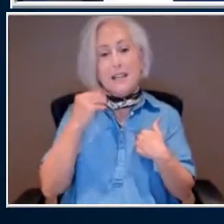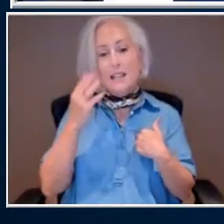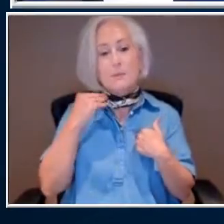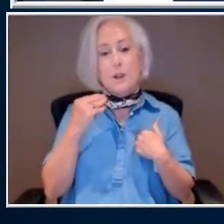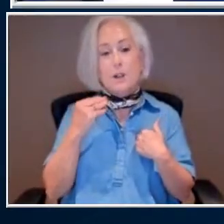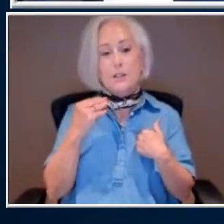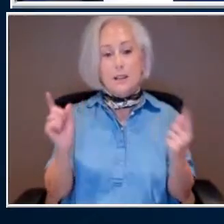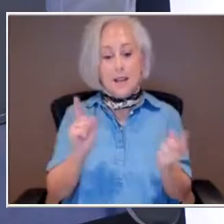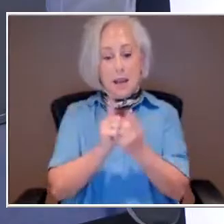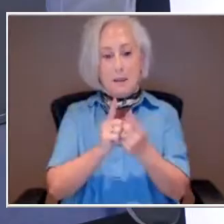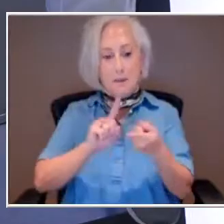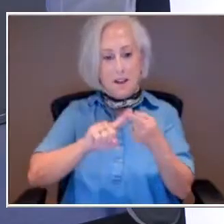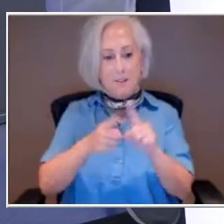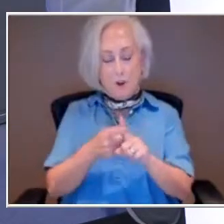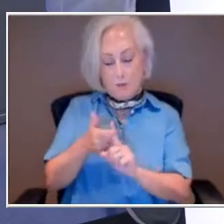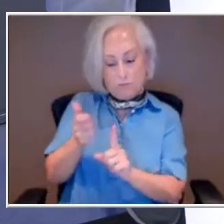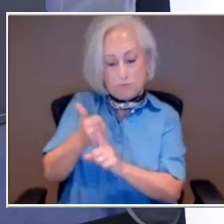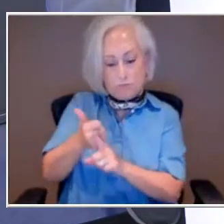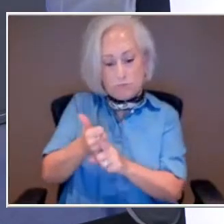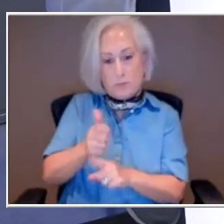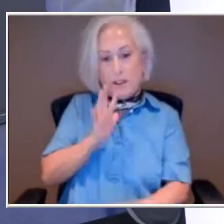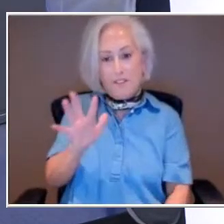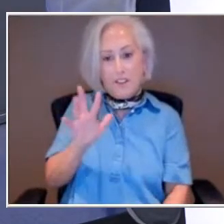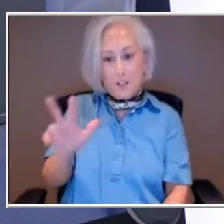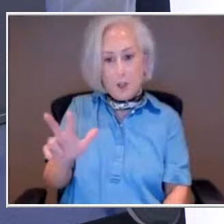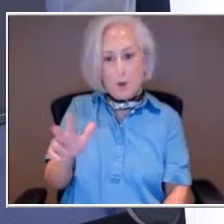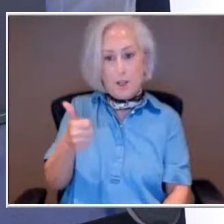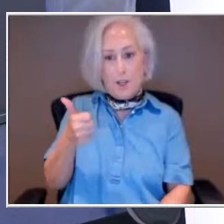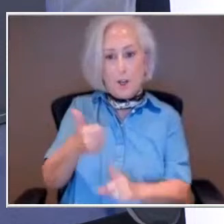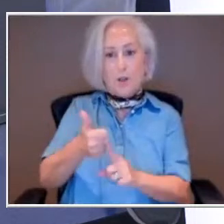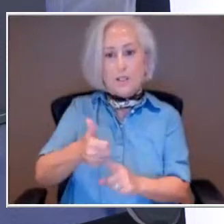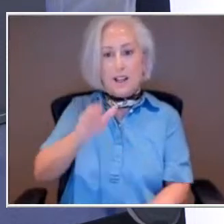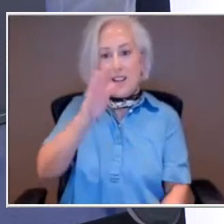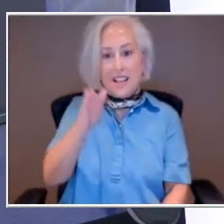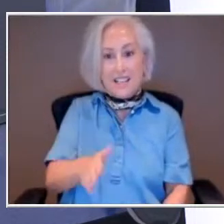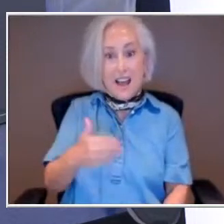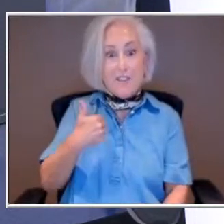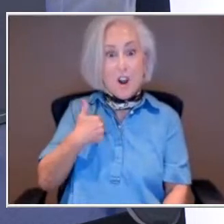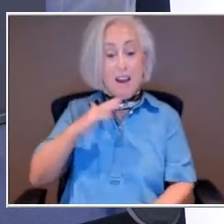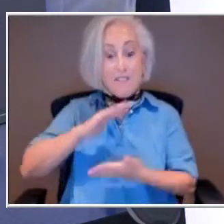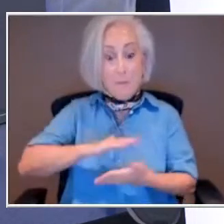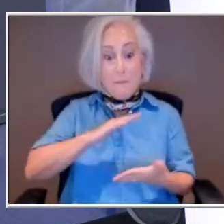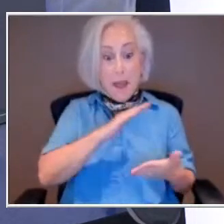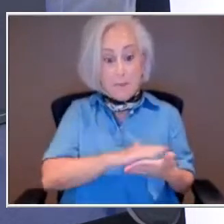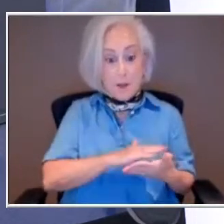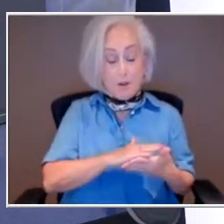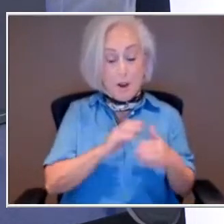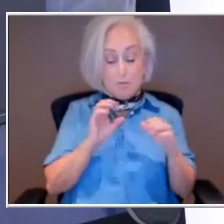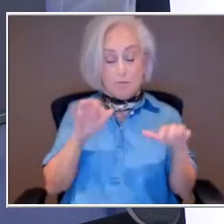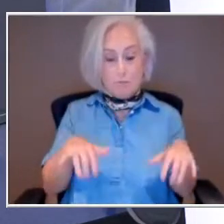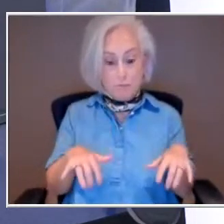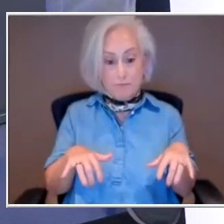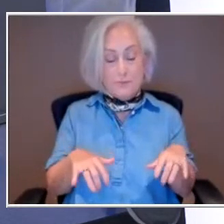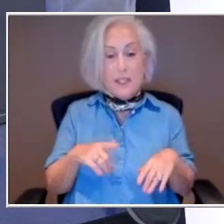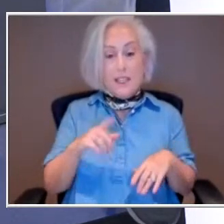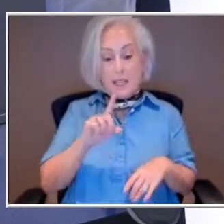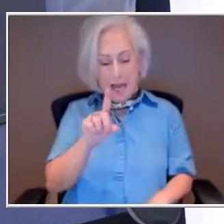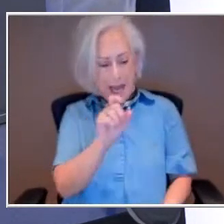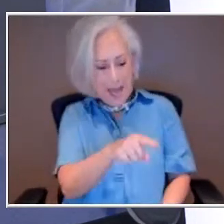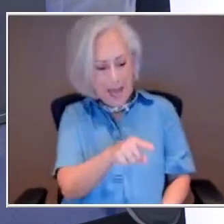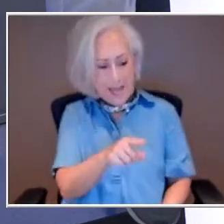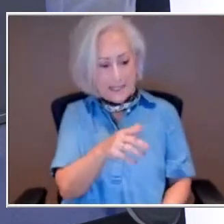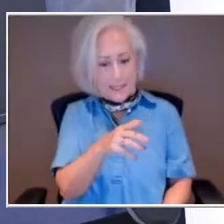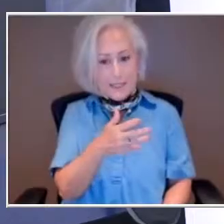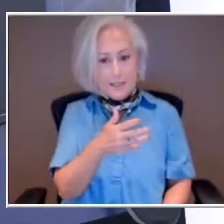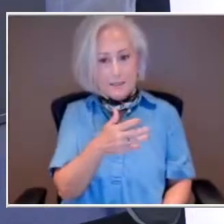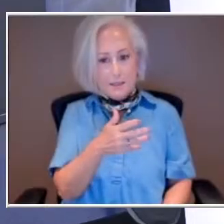of mine. She's 53 years old, has never had a mammogram. And so I asked her, I said, well, when was your